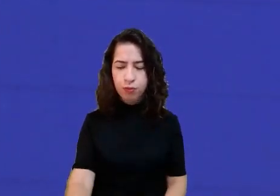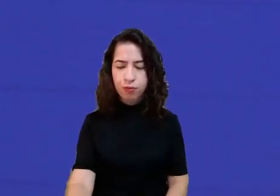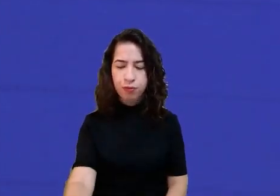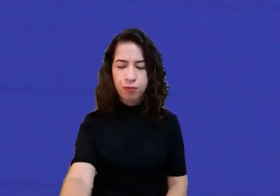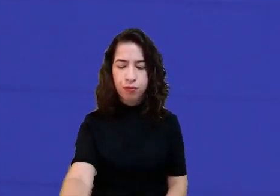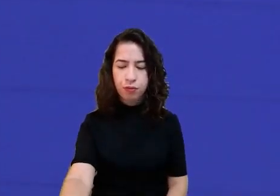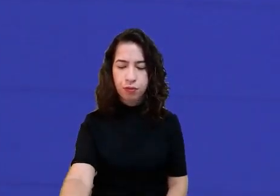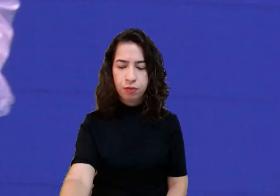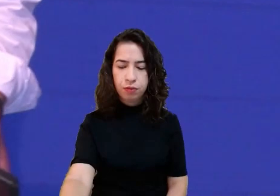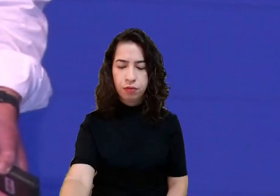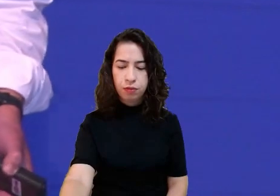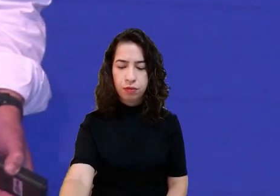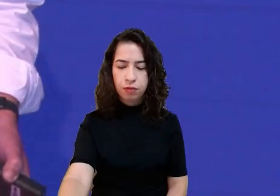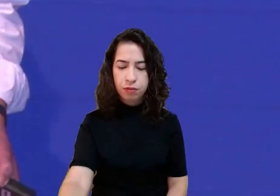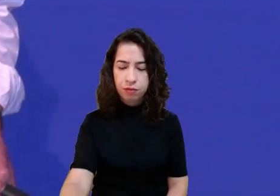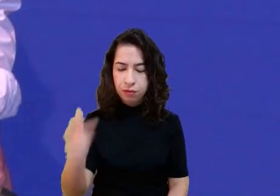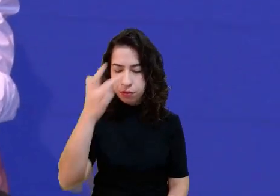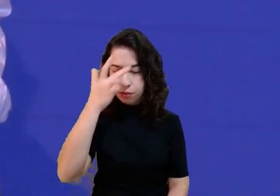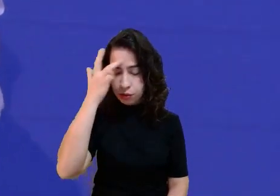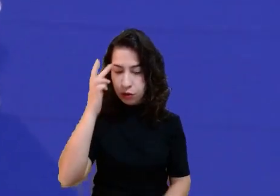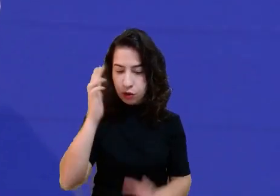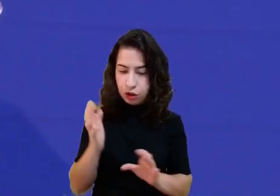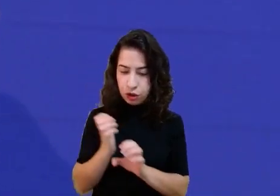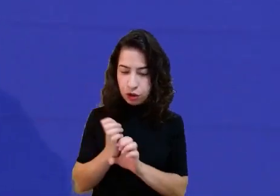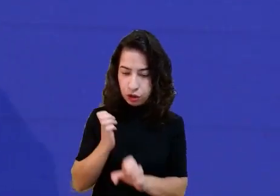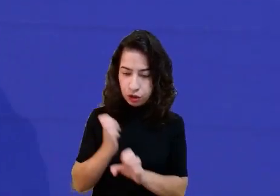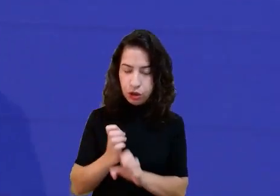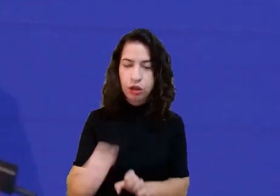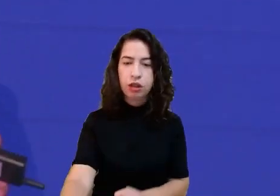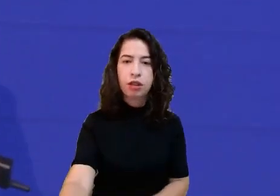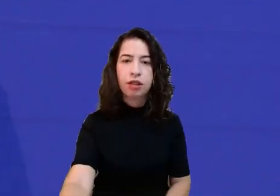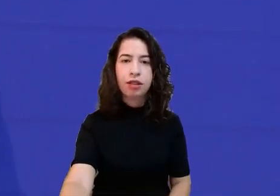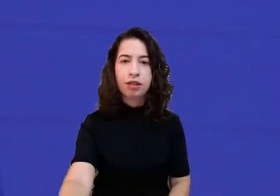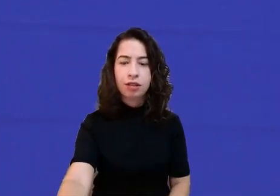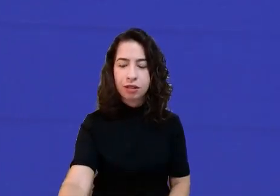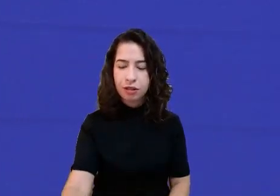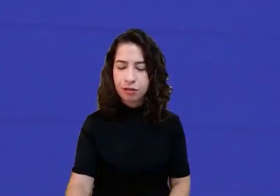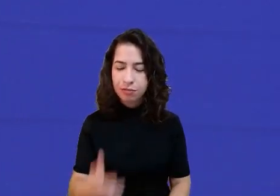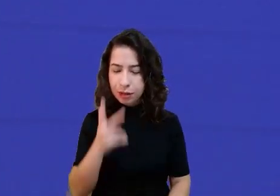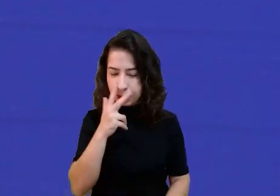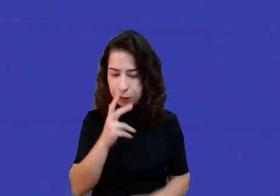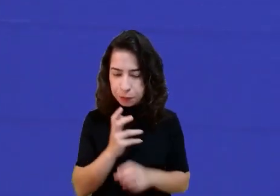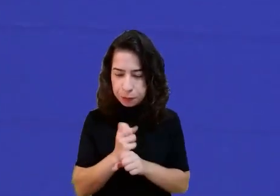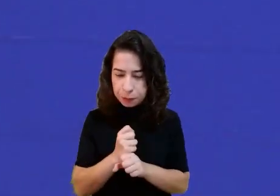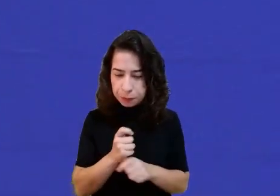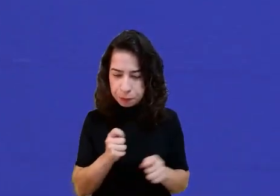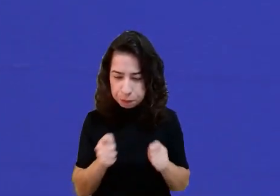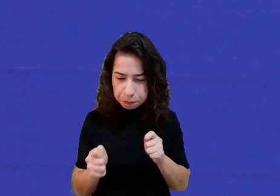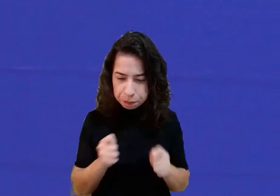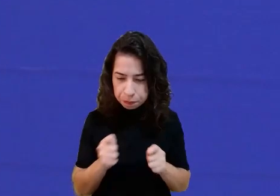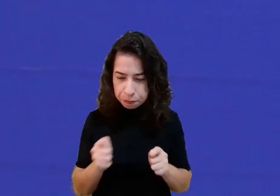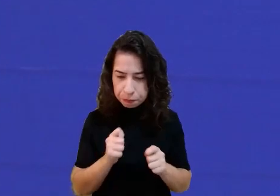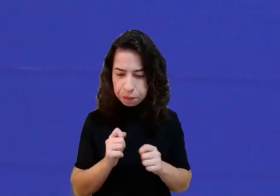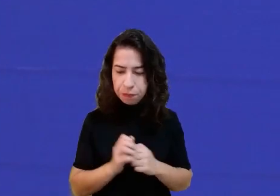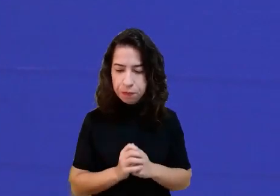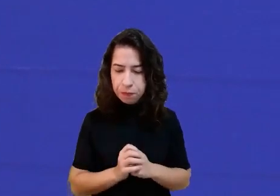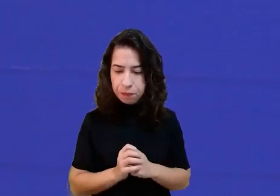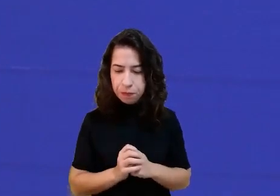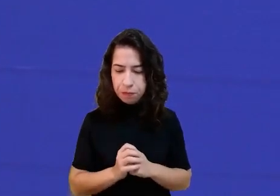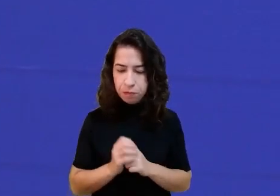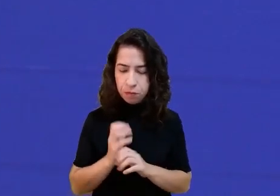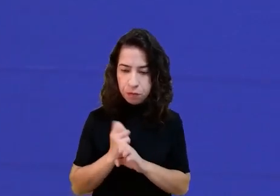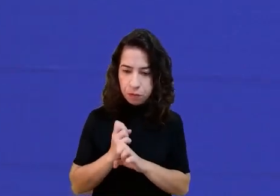and control view. So when remember, if you're an engineer, you remember we all have volume and